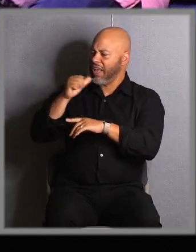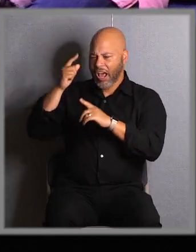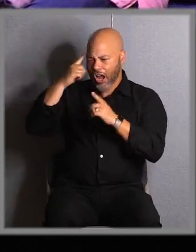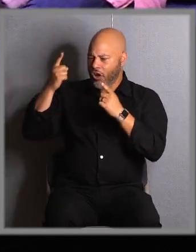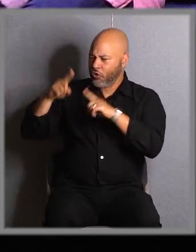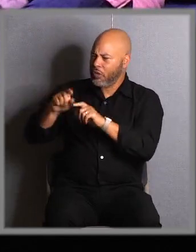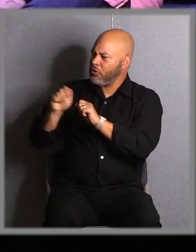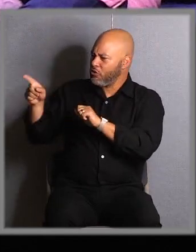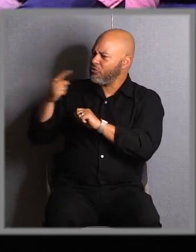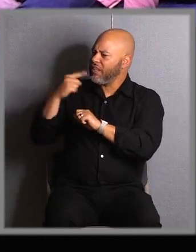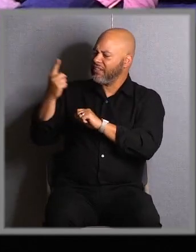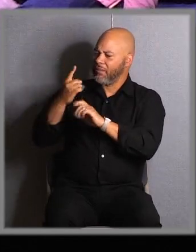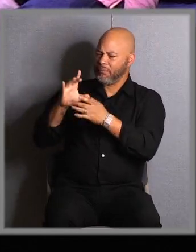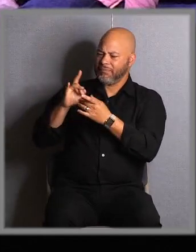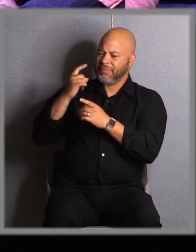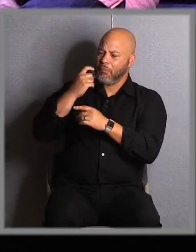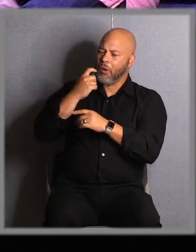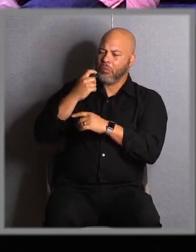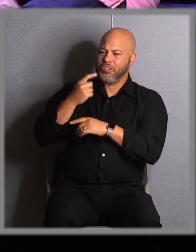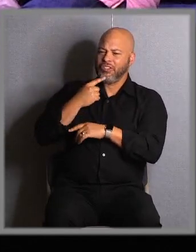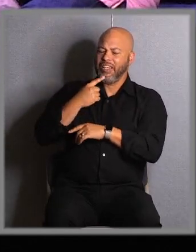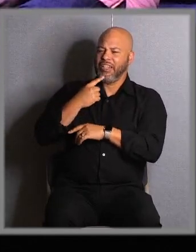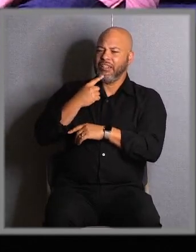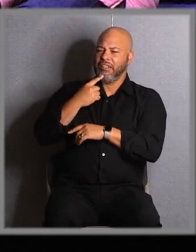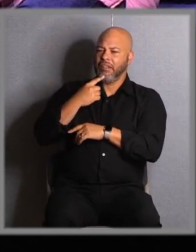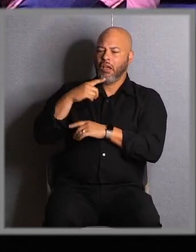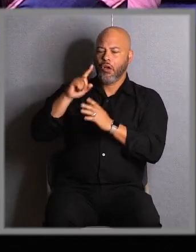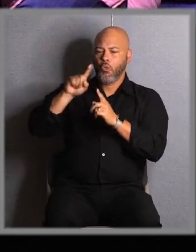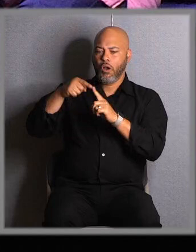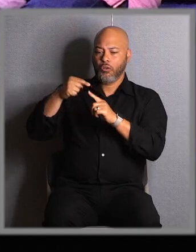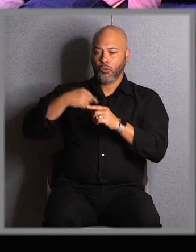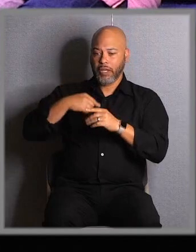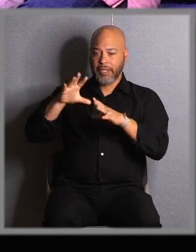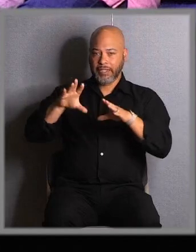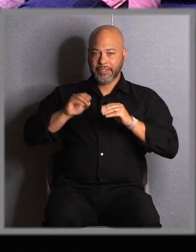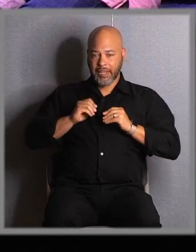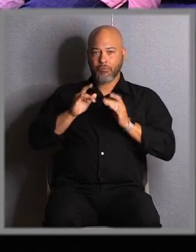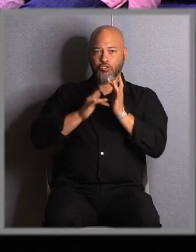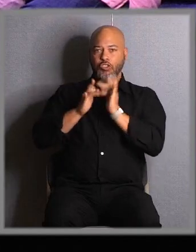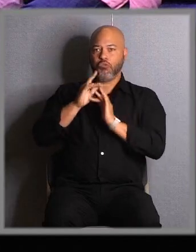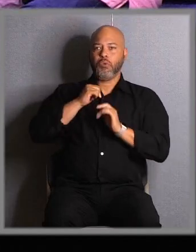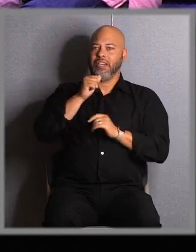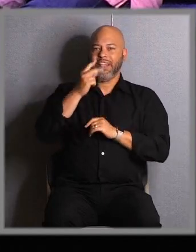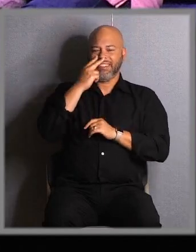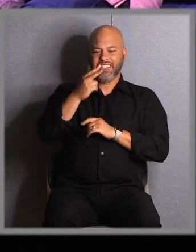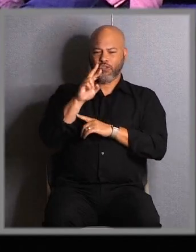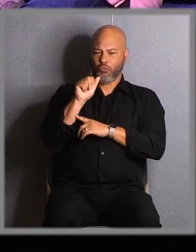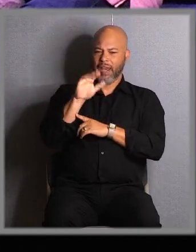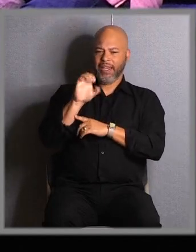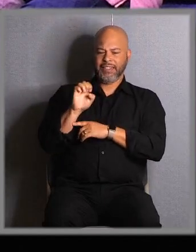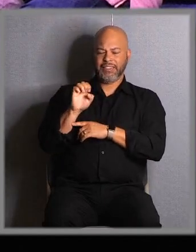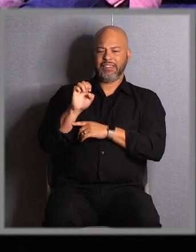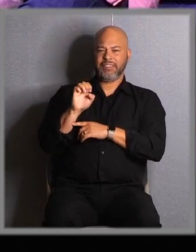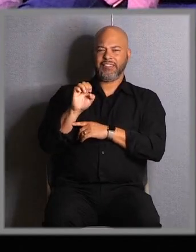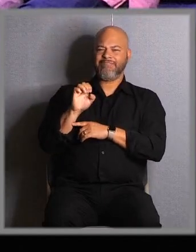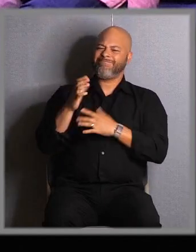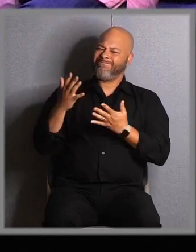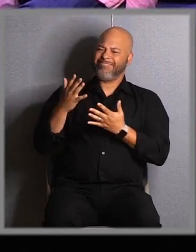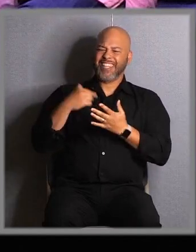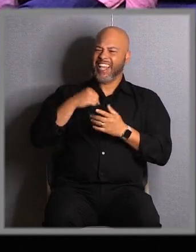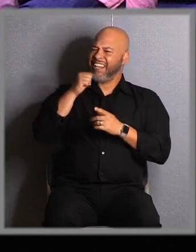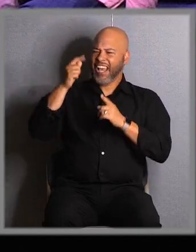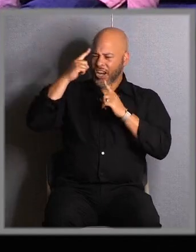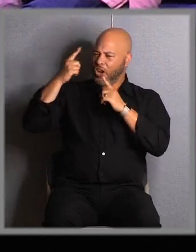you. You said that, you know, once we come to Christ, we shouldn't see race. I don't agree with